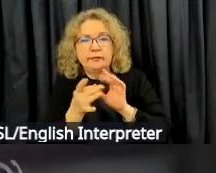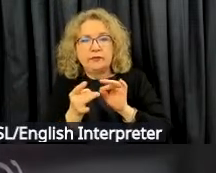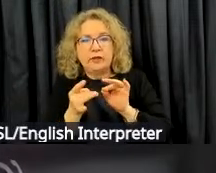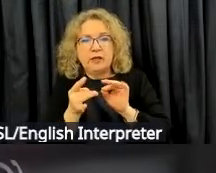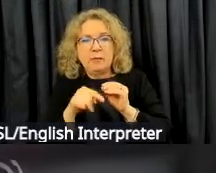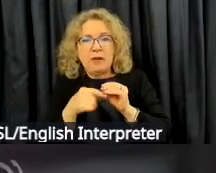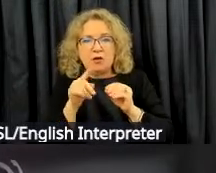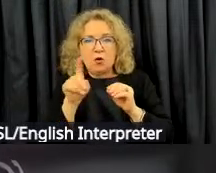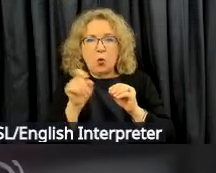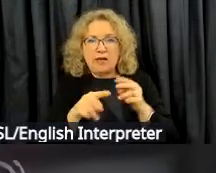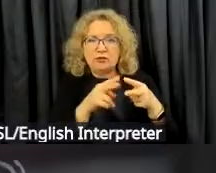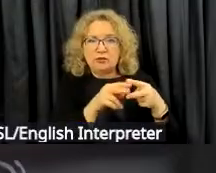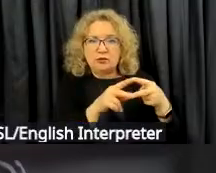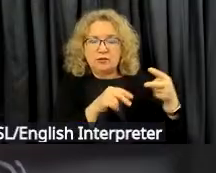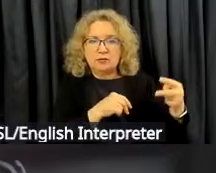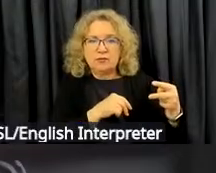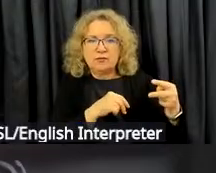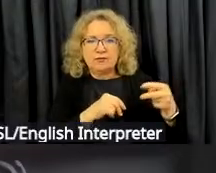So